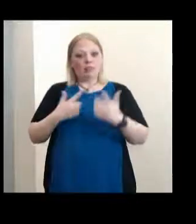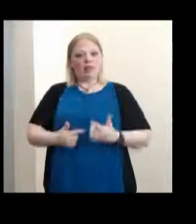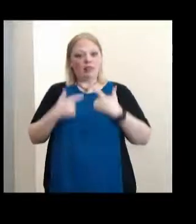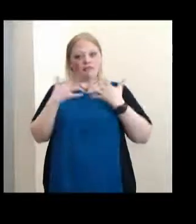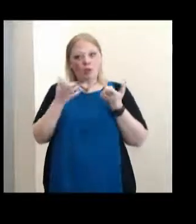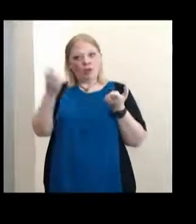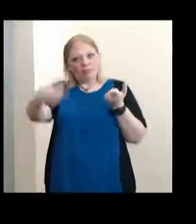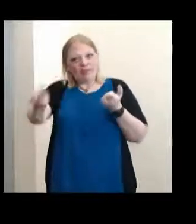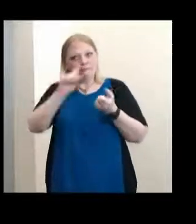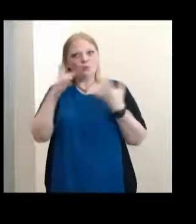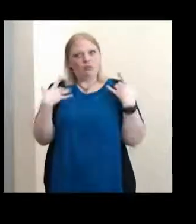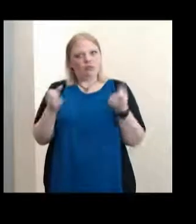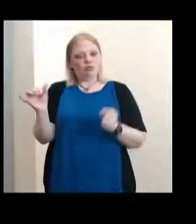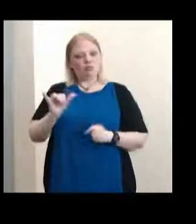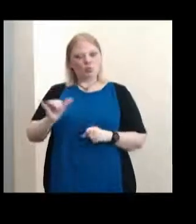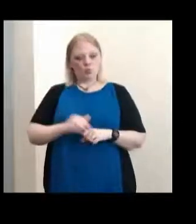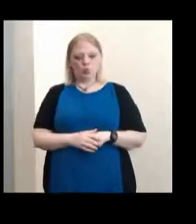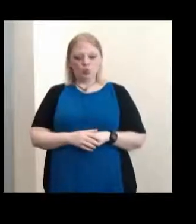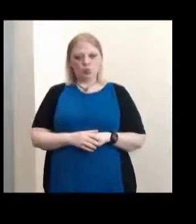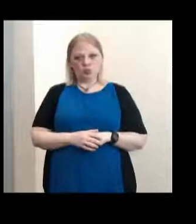healthy.